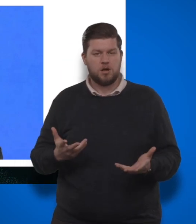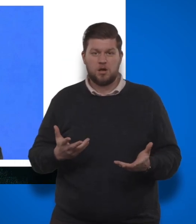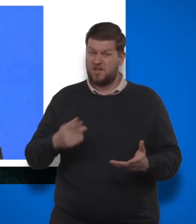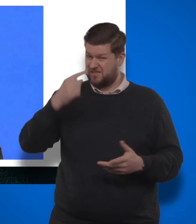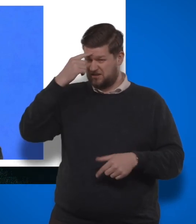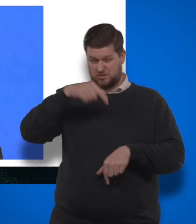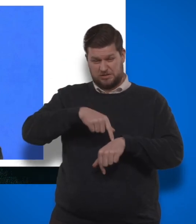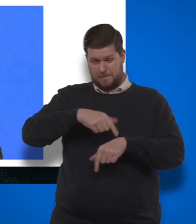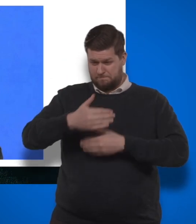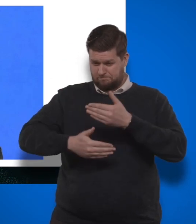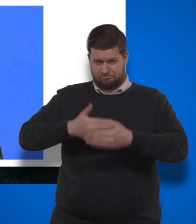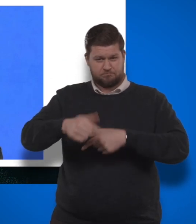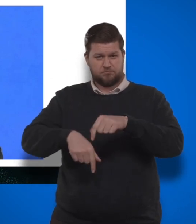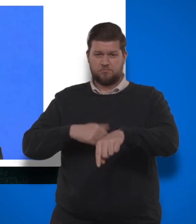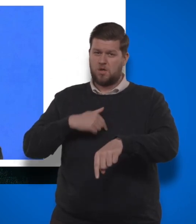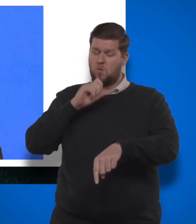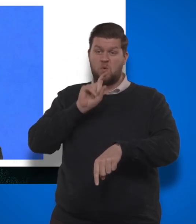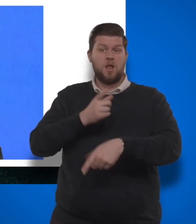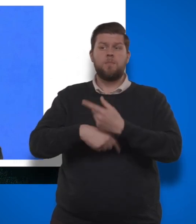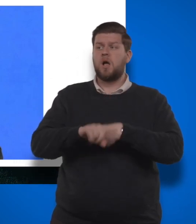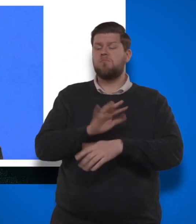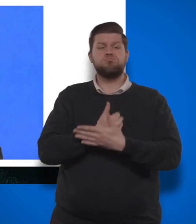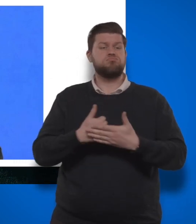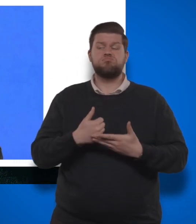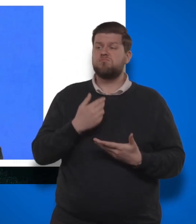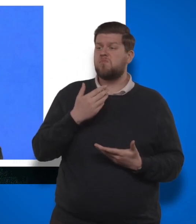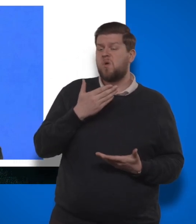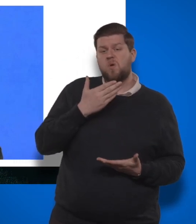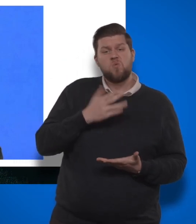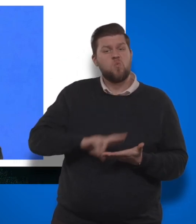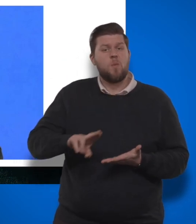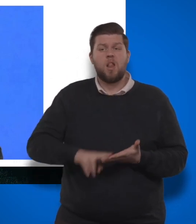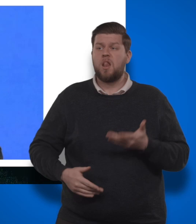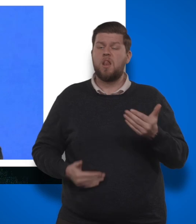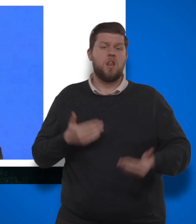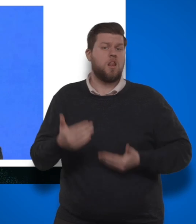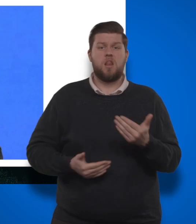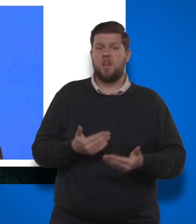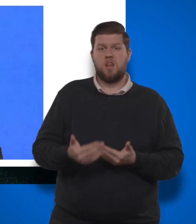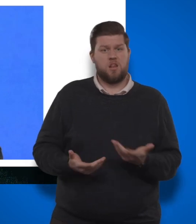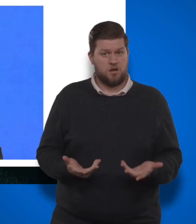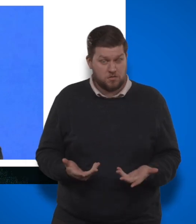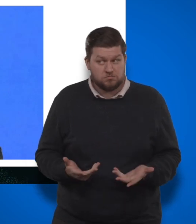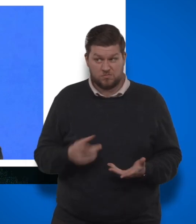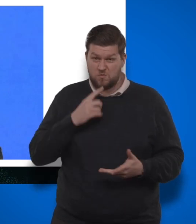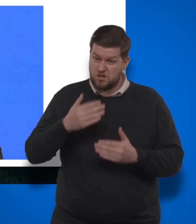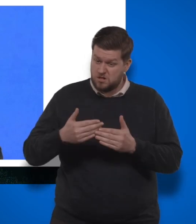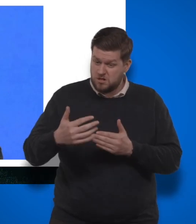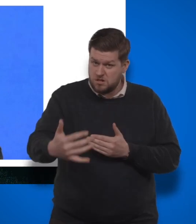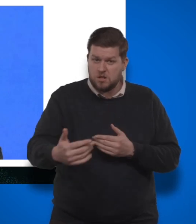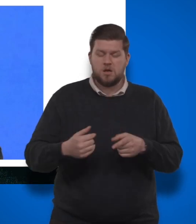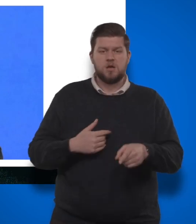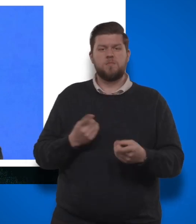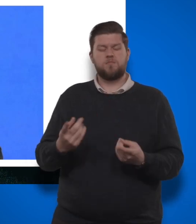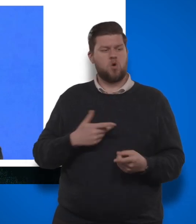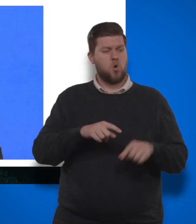reality. And computer-brain interfaces and human augmentation are a particular goal for advanced military